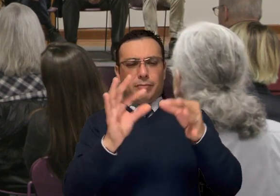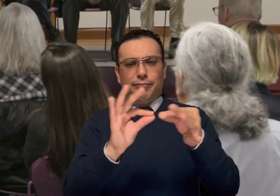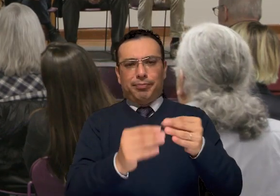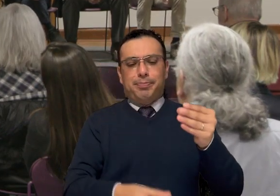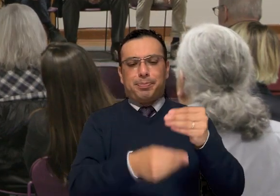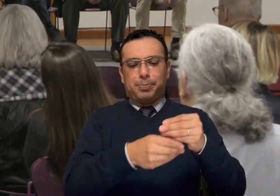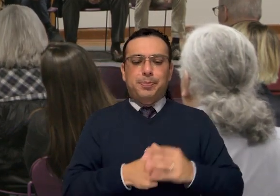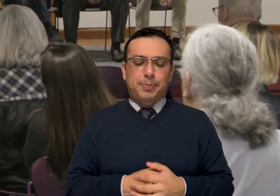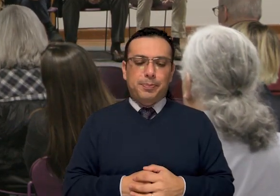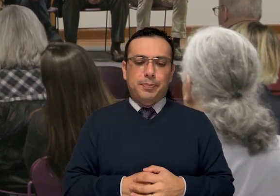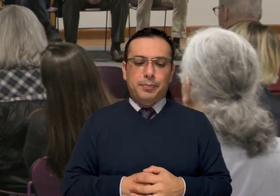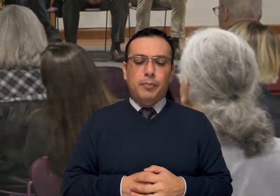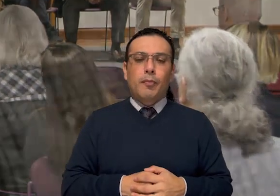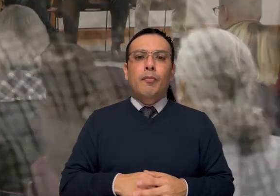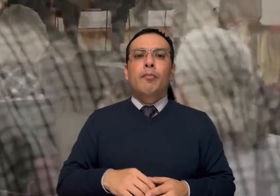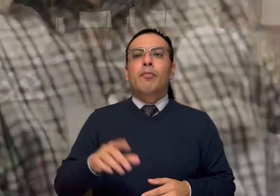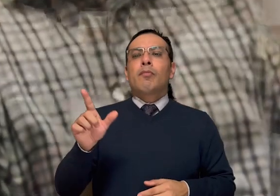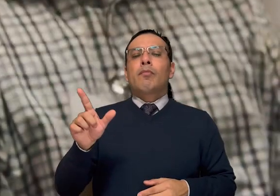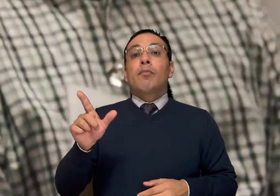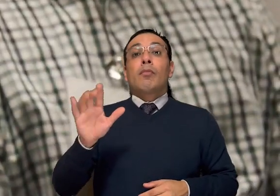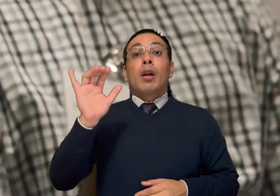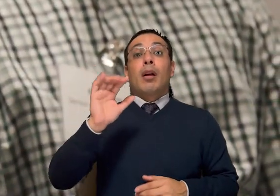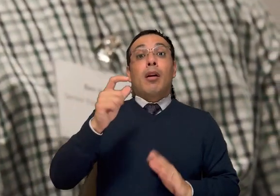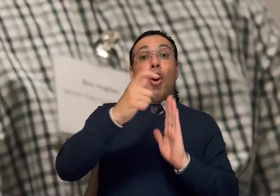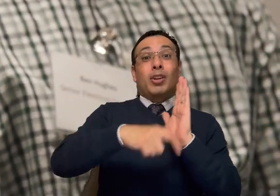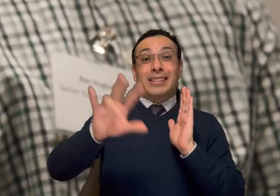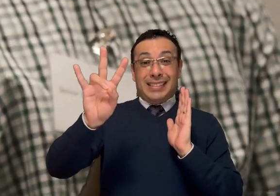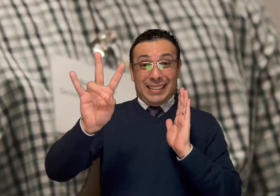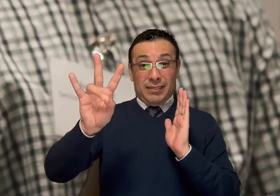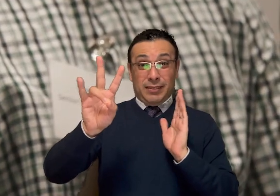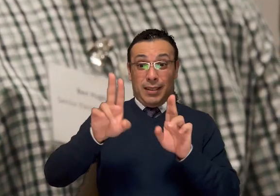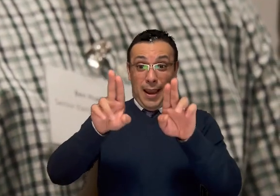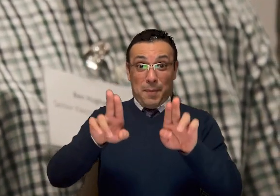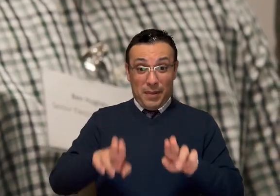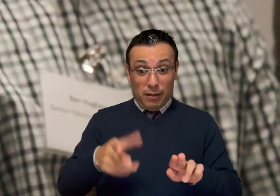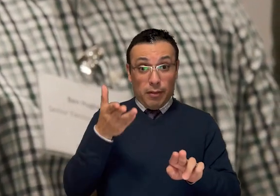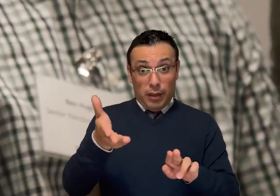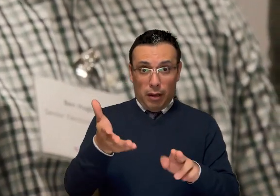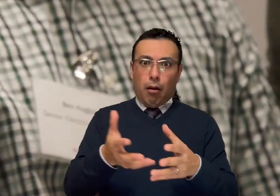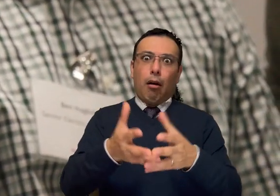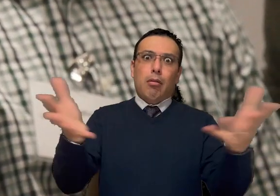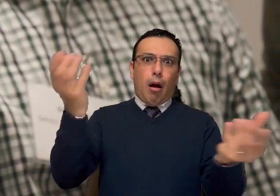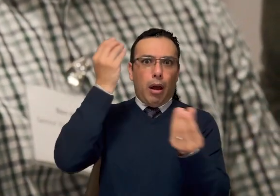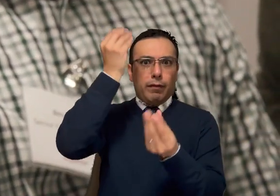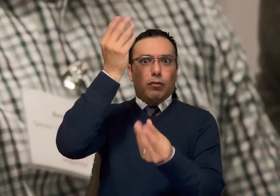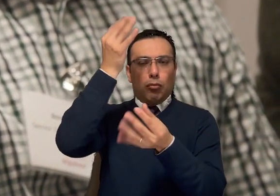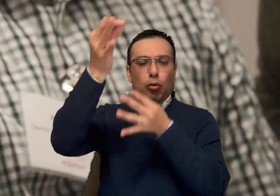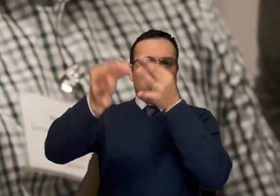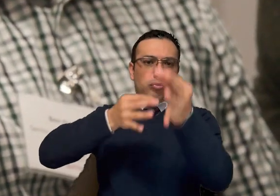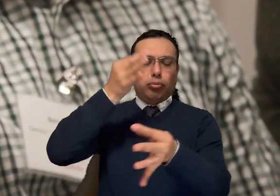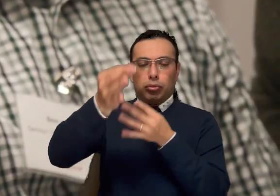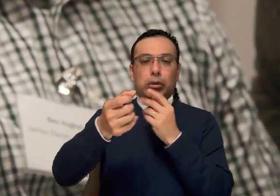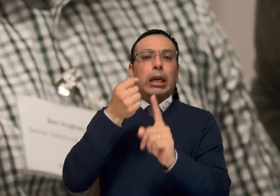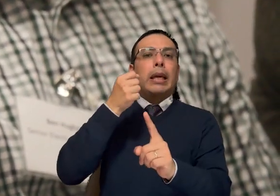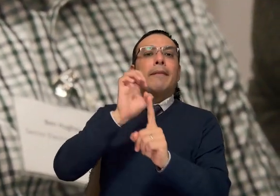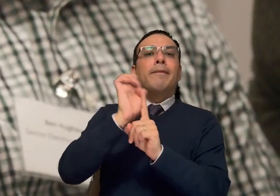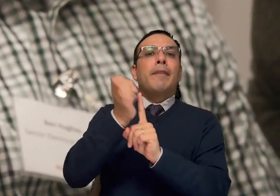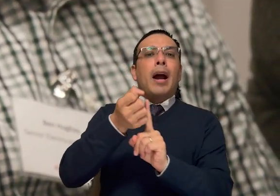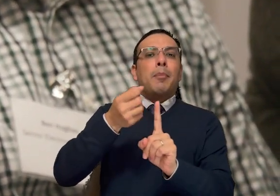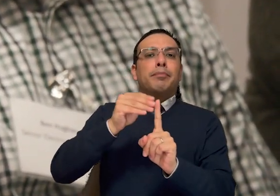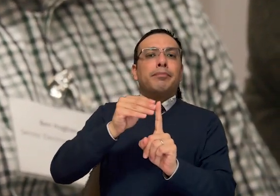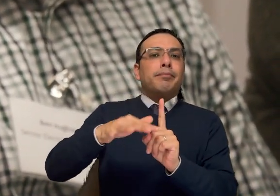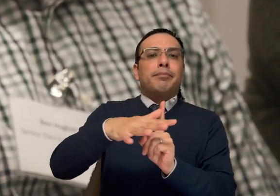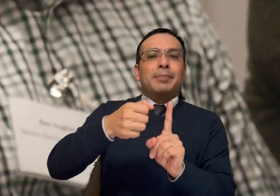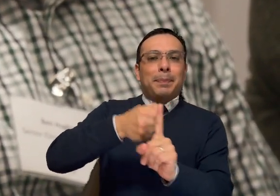on environmental impacts related specifically to state lands, state waters. So that's another